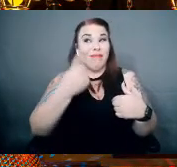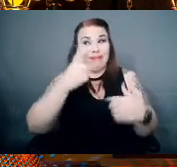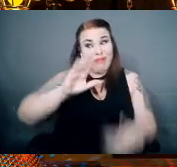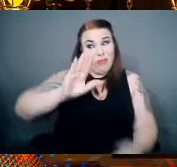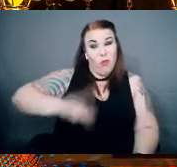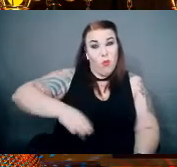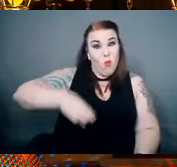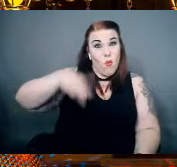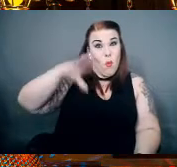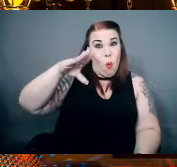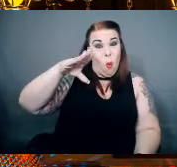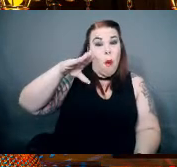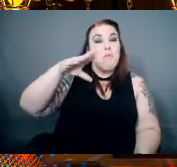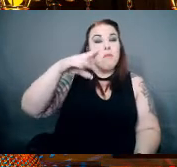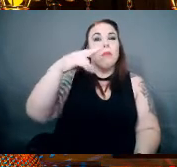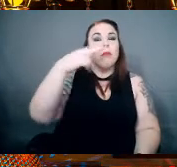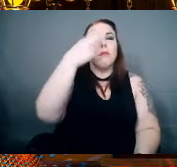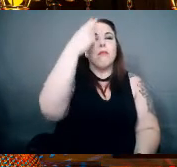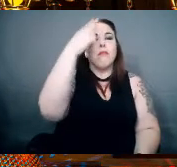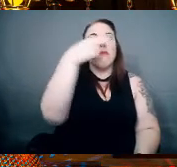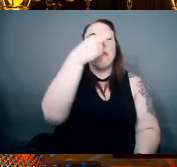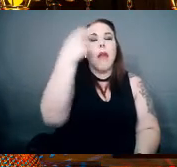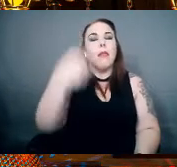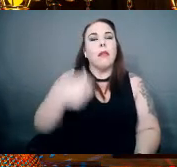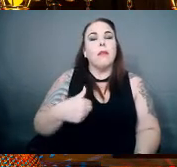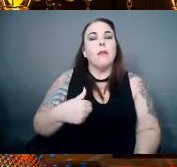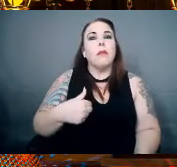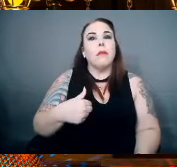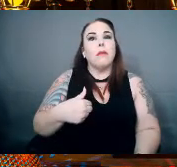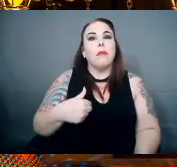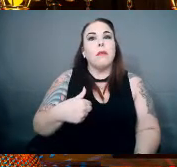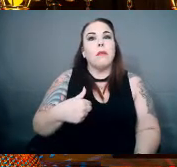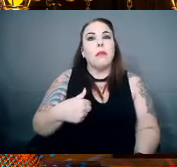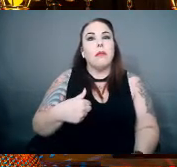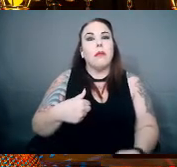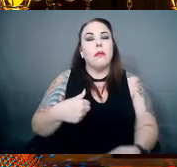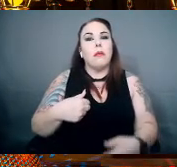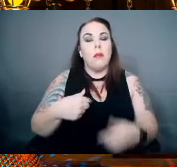We then have to kind of rediscover our own way of connecting